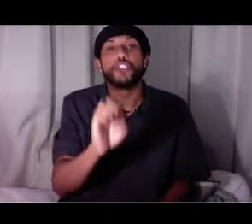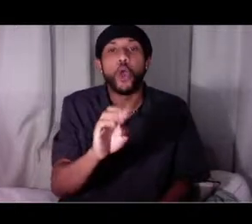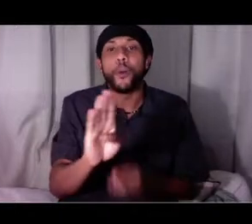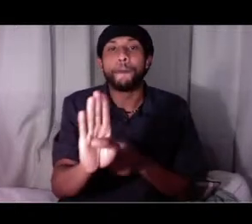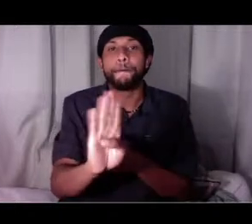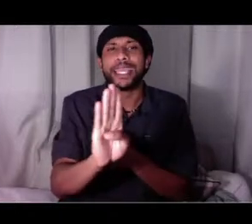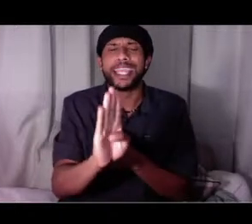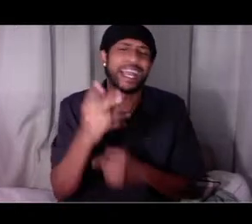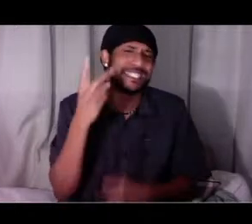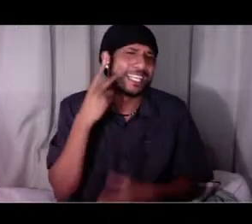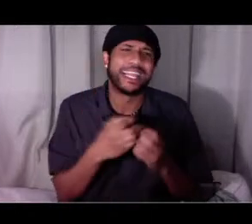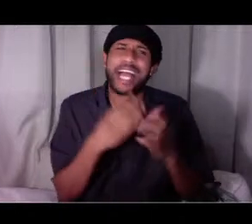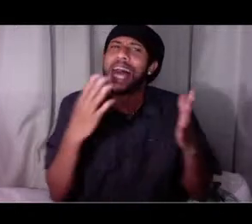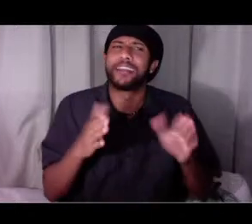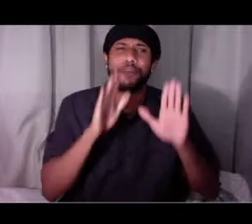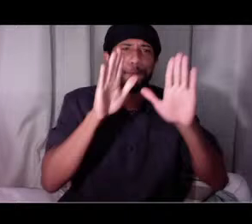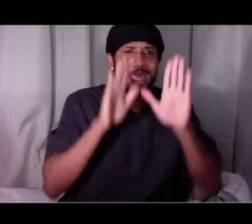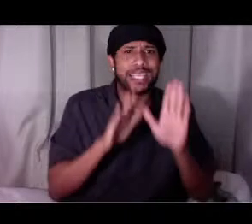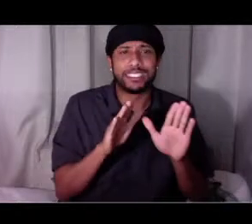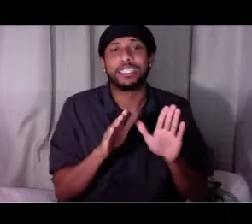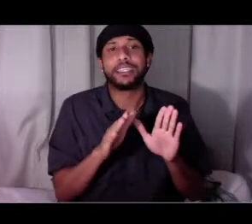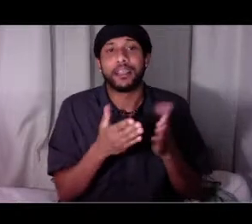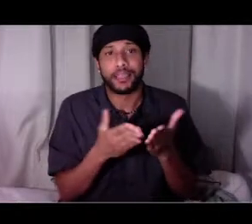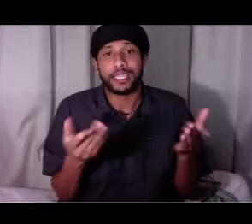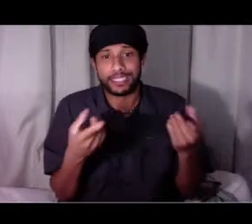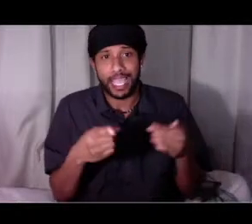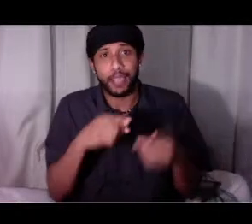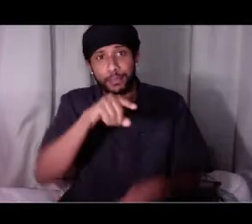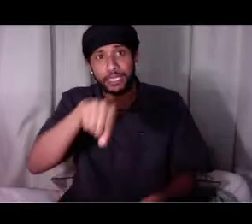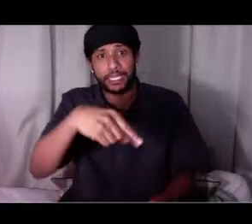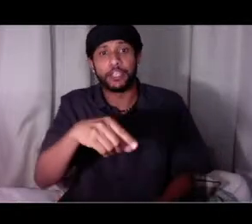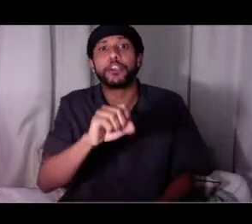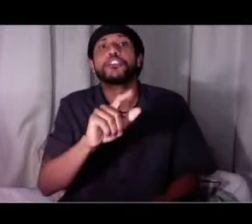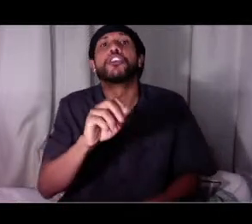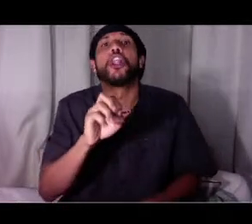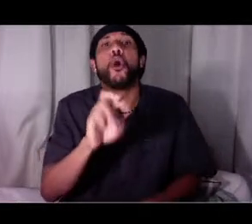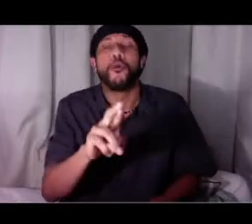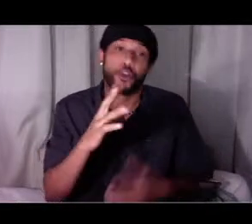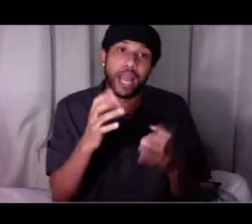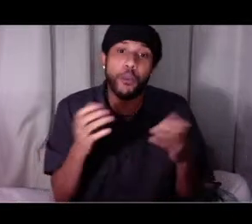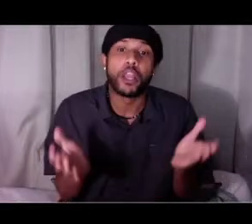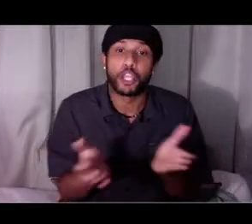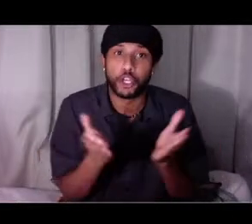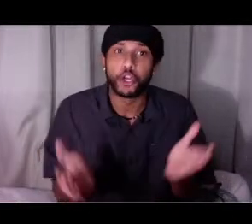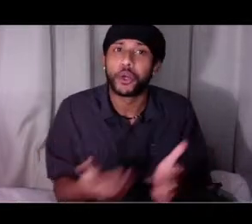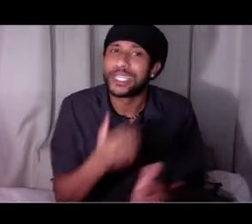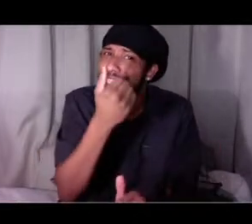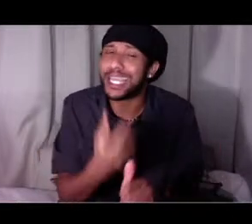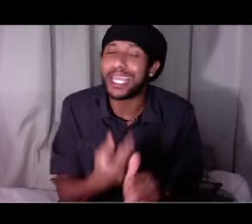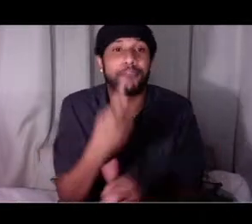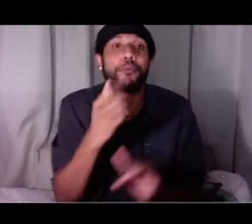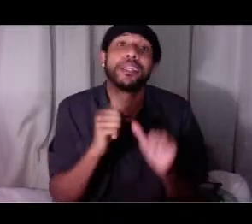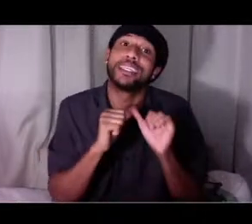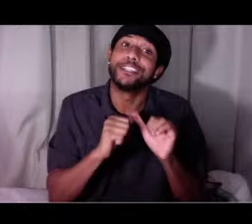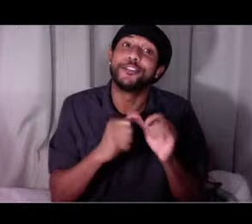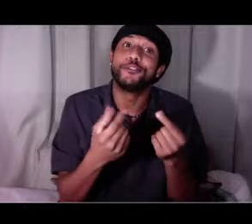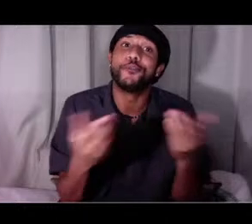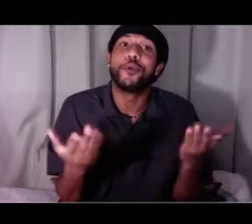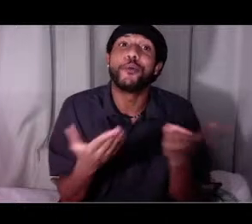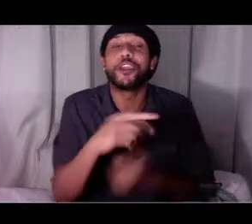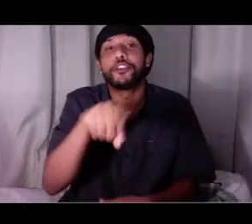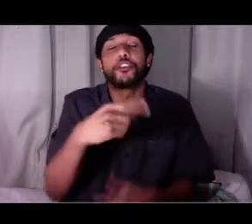lot of amazing and awesome things going on at Slover and I just want to encourage each and every one of you to continue doing what you're